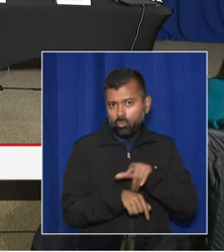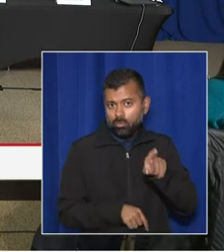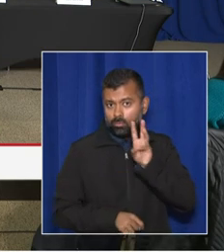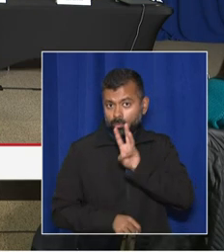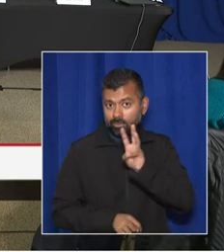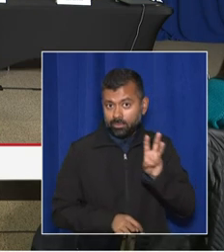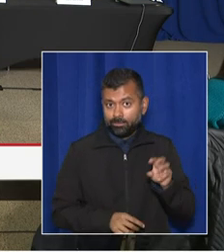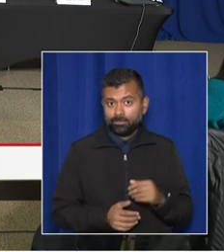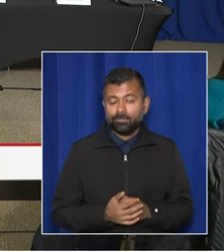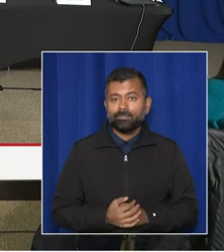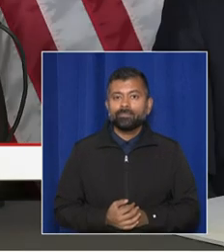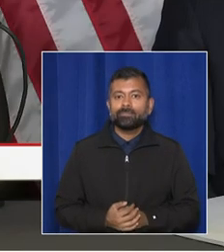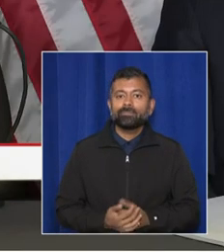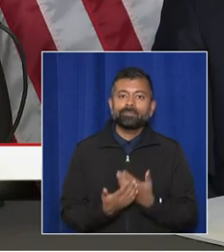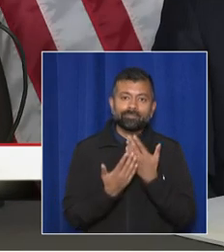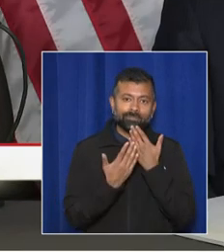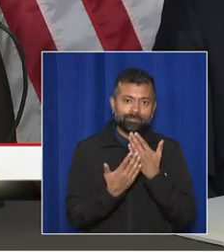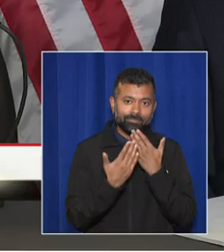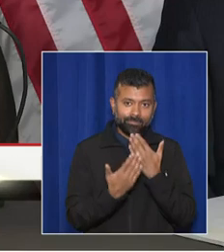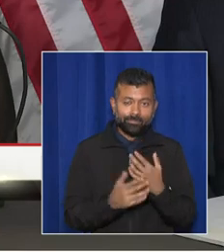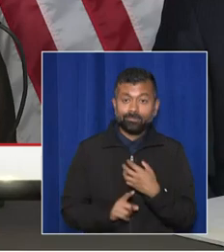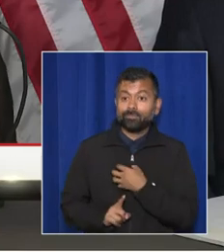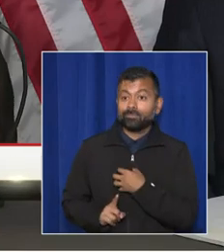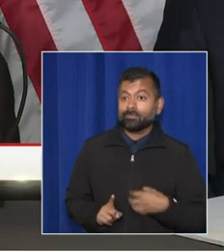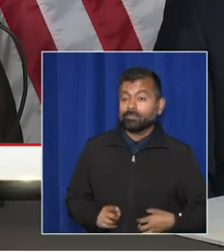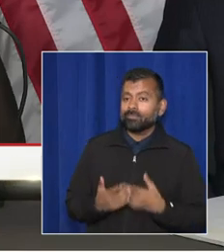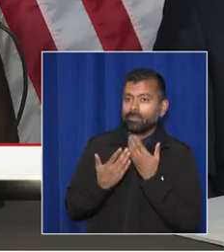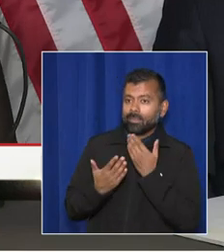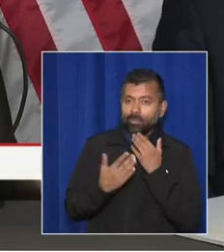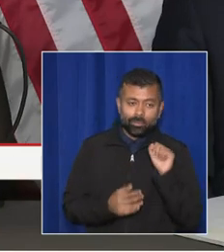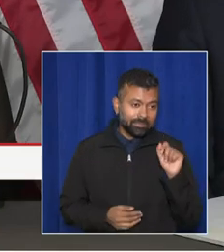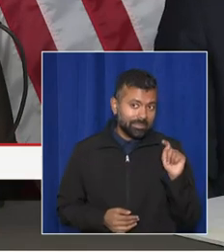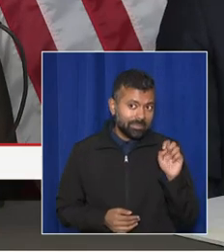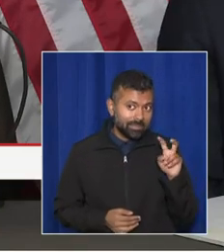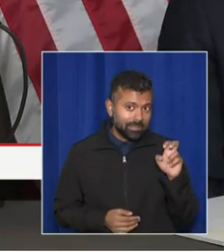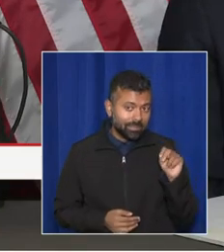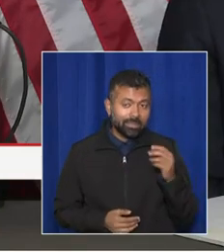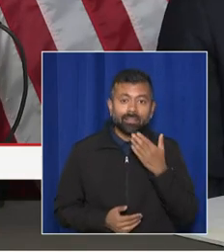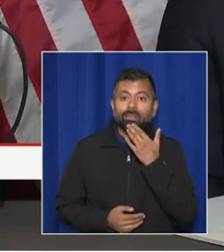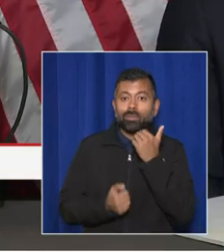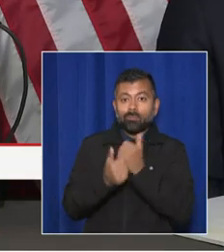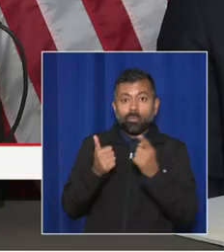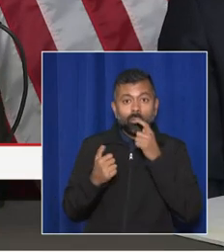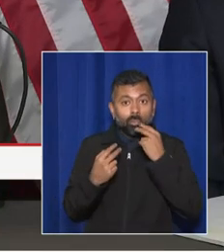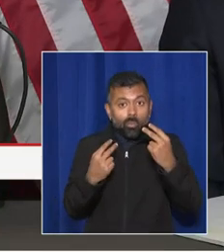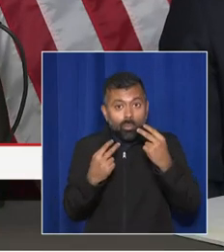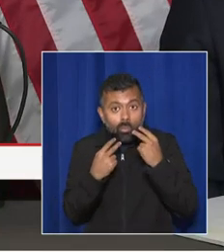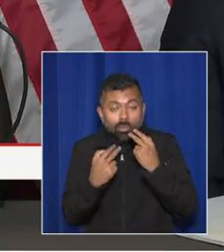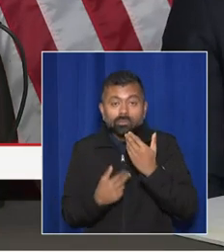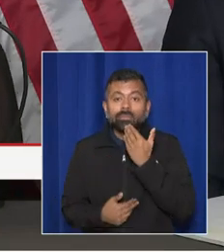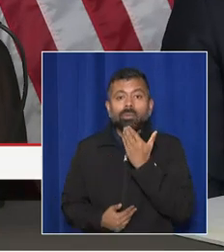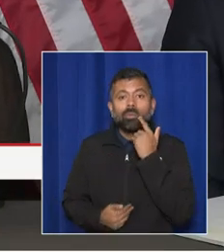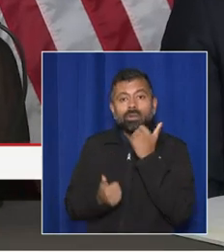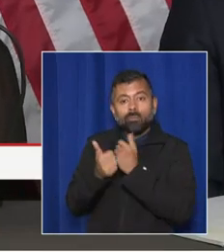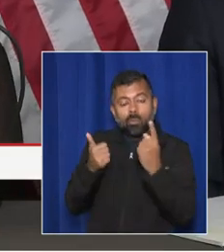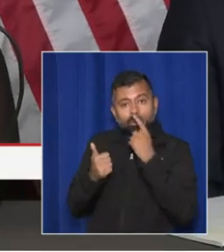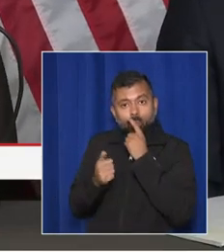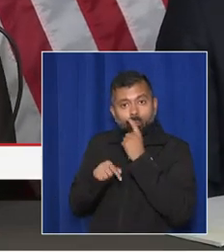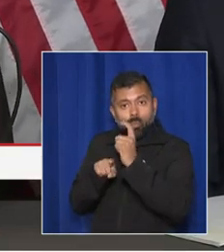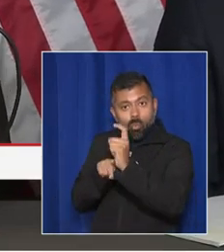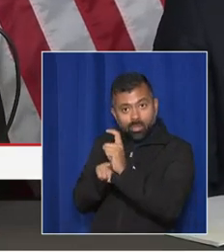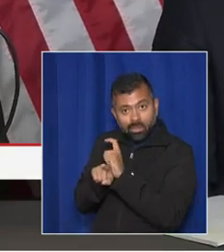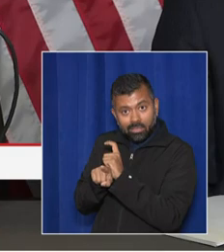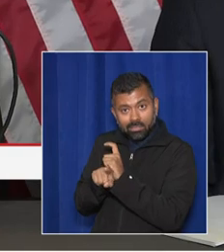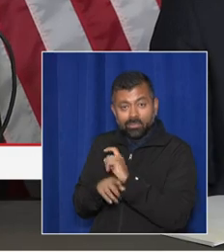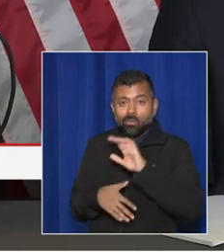Thank you. Okay, thank you, Steve, and thank you for everybody who's watching and everyone who called in. And my own team, we're all working